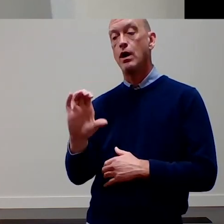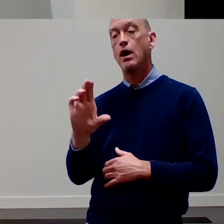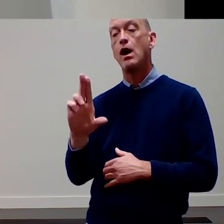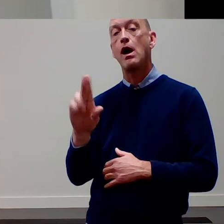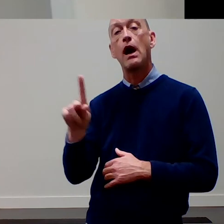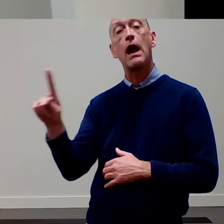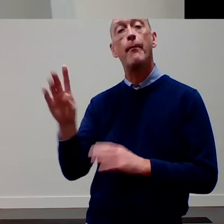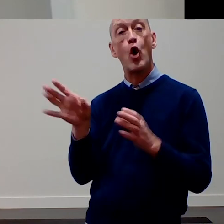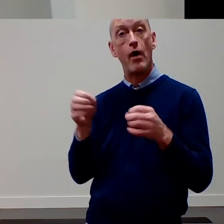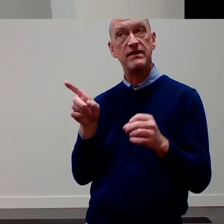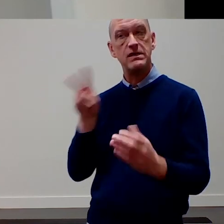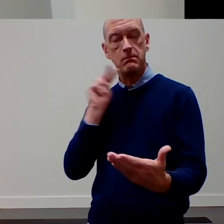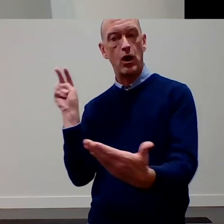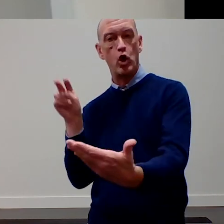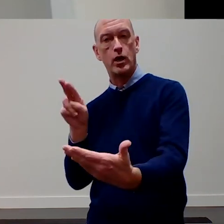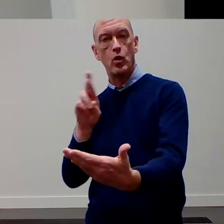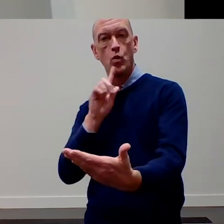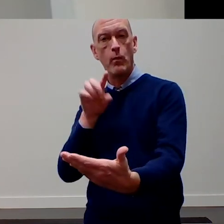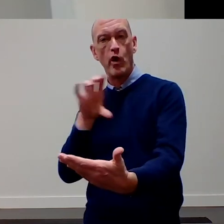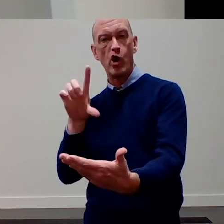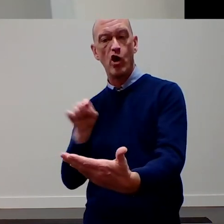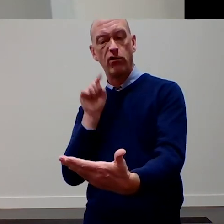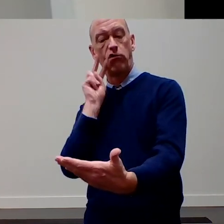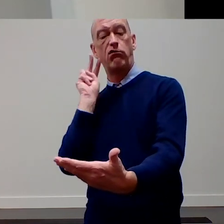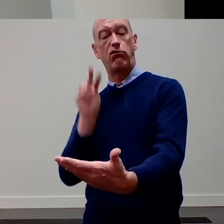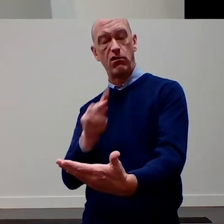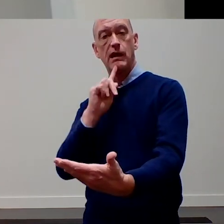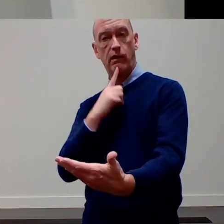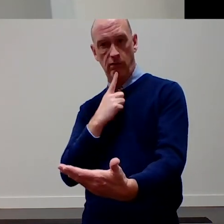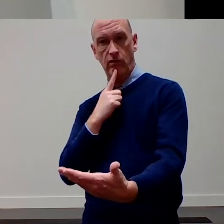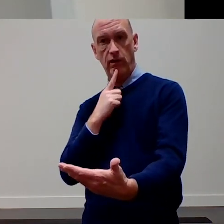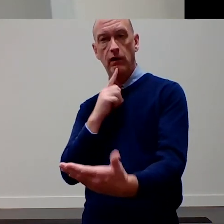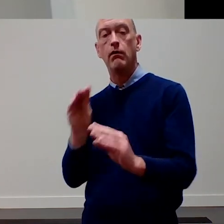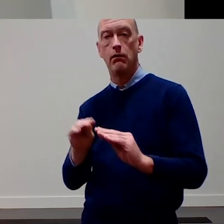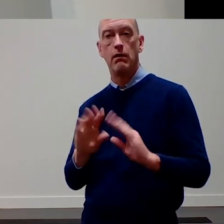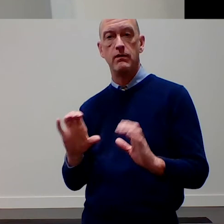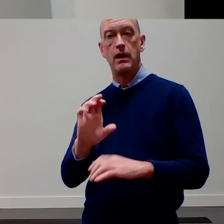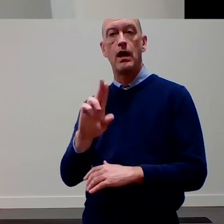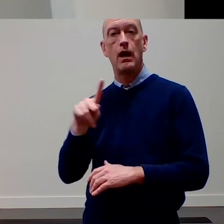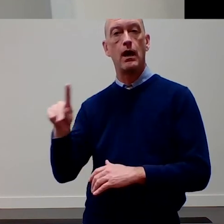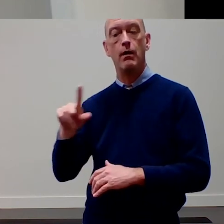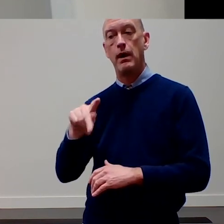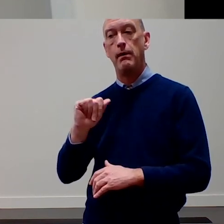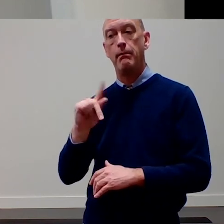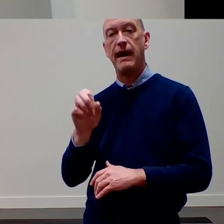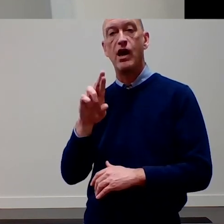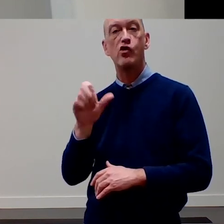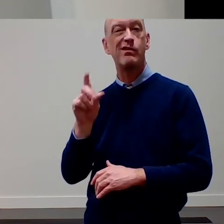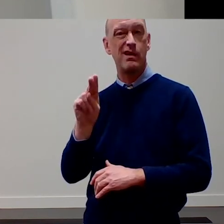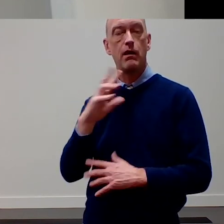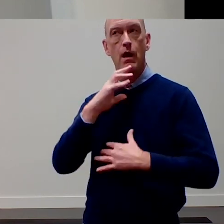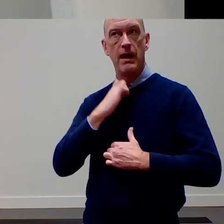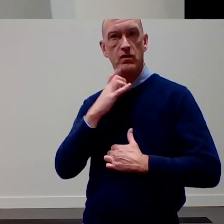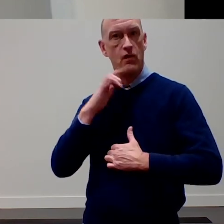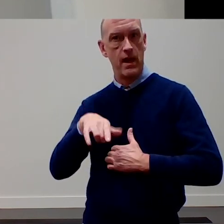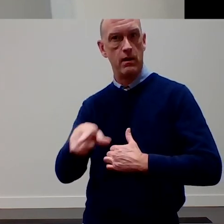thank our staff for trying to make this challenging time more smoother for all of us. I will also say it's very disheartening to see the